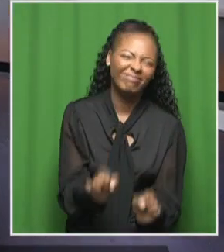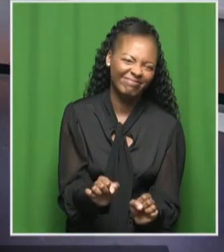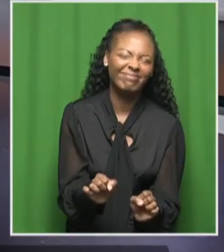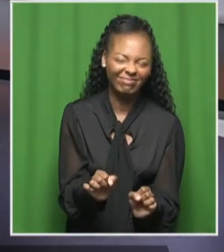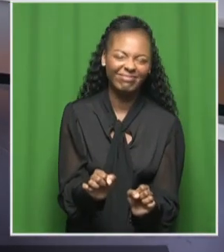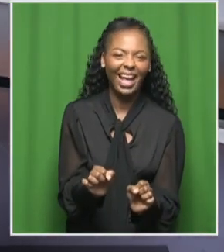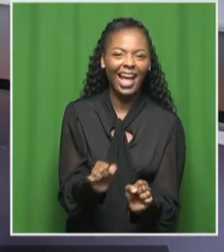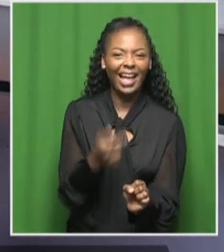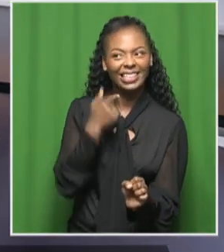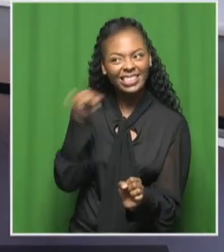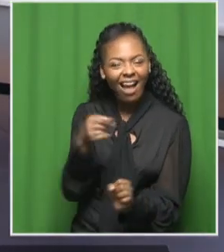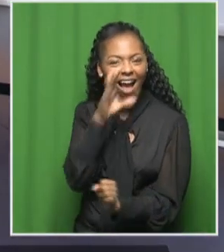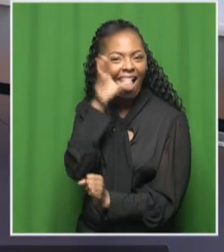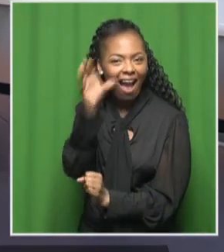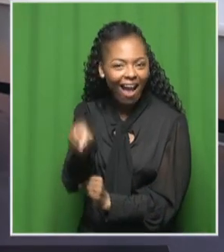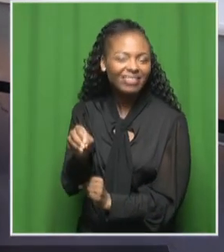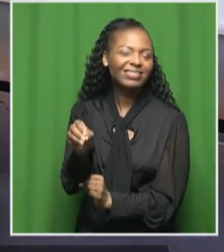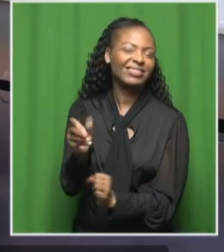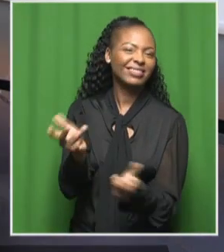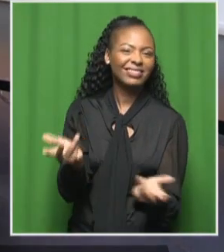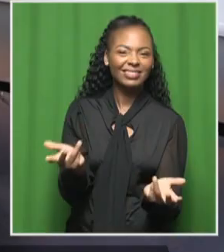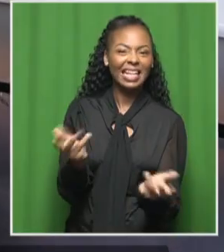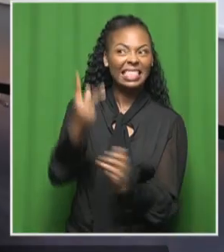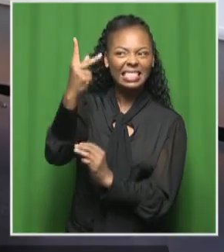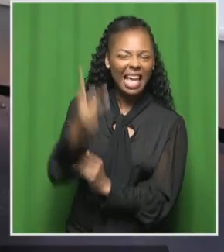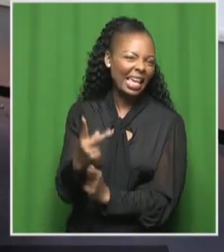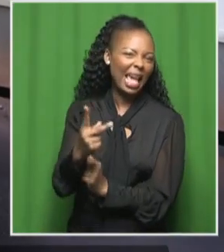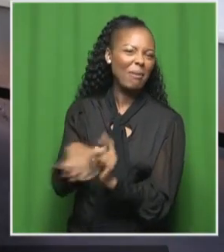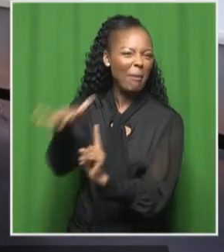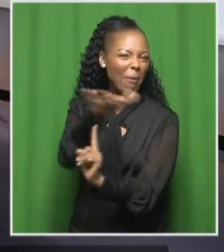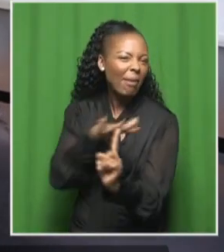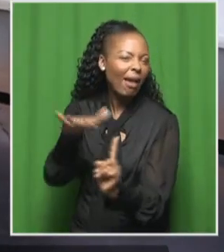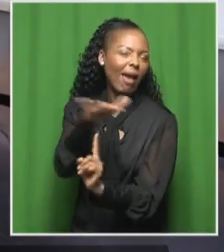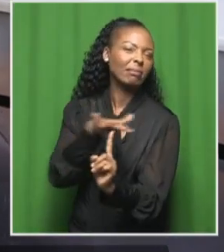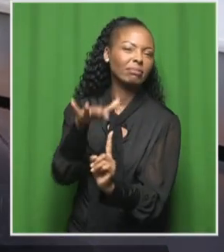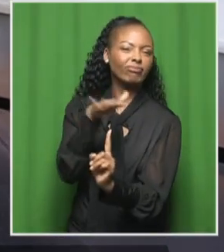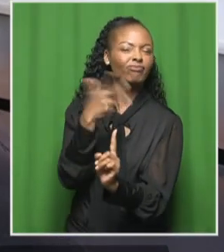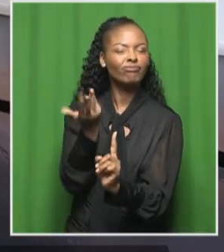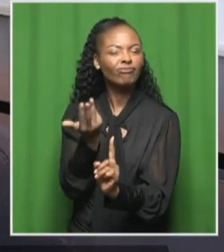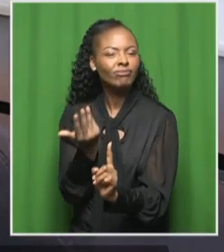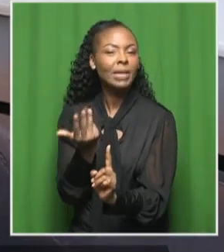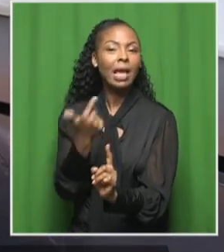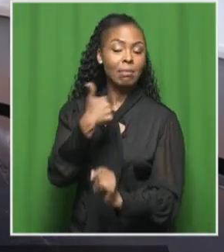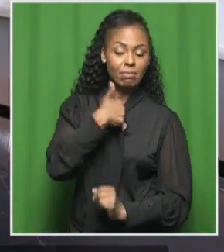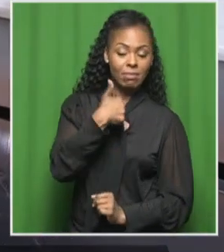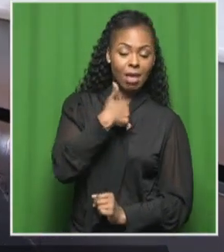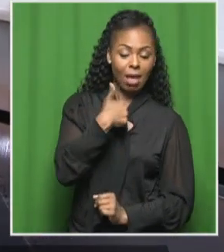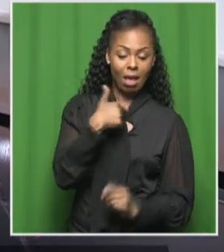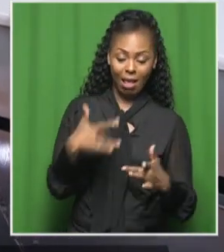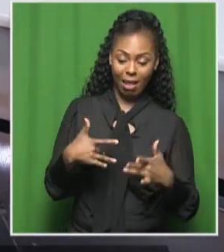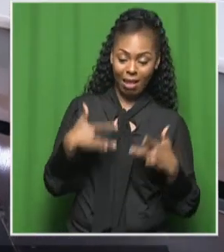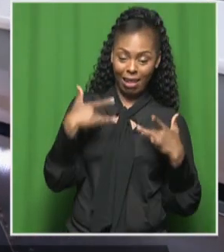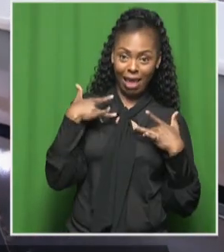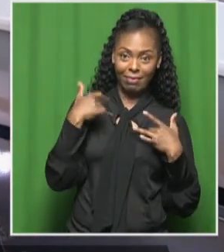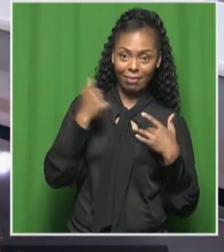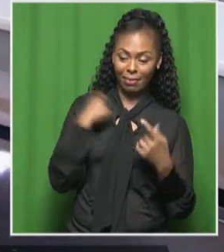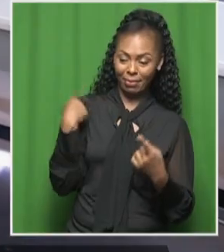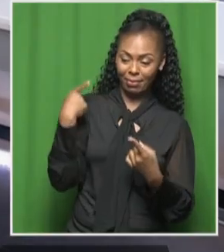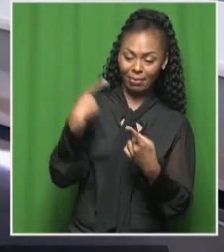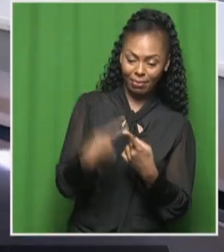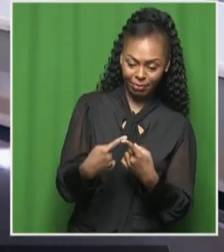just ask you about Second Place. I have never in my life heard such brutal